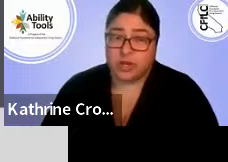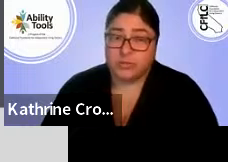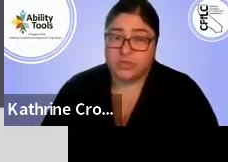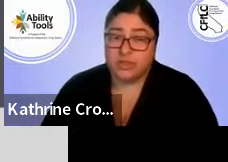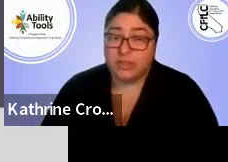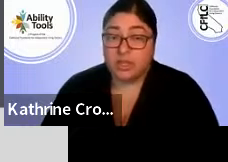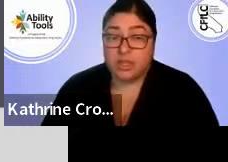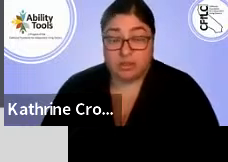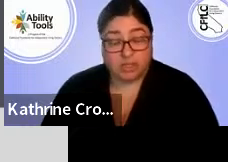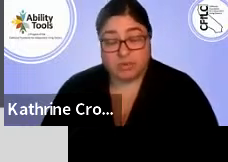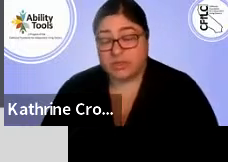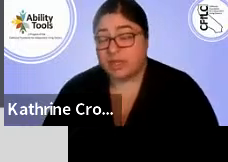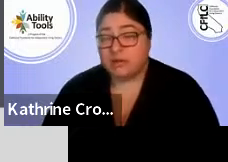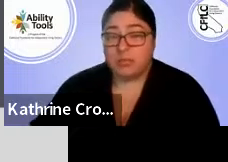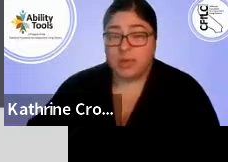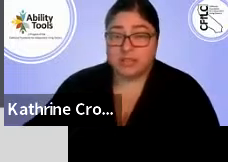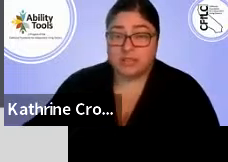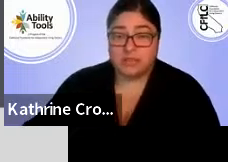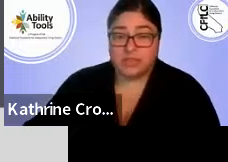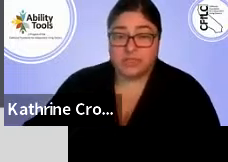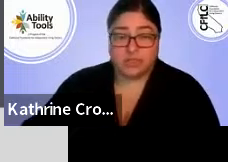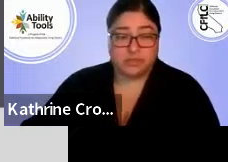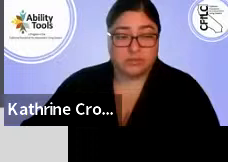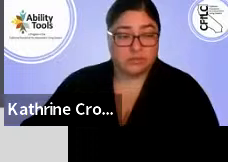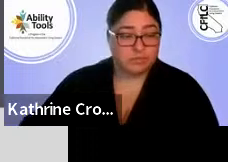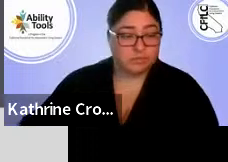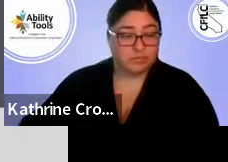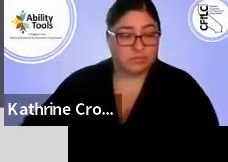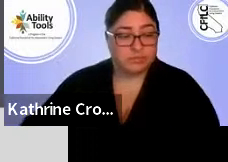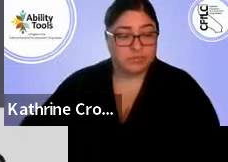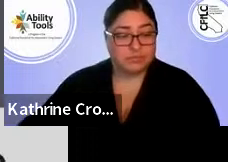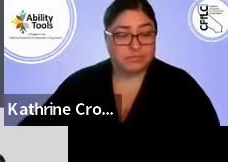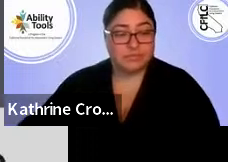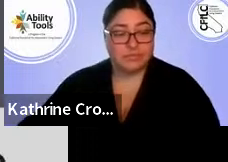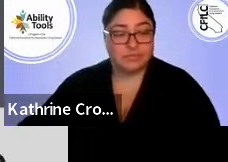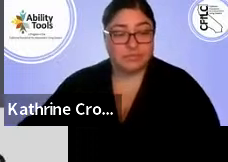technology programs. And with that, I'll pass it on to Victor.